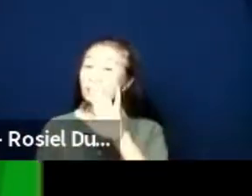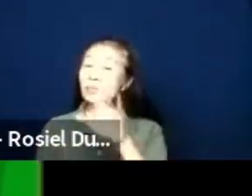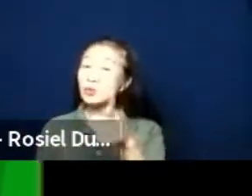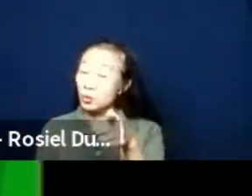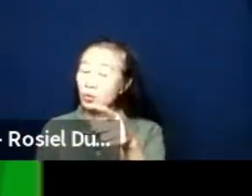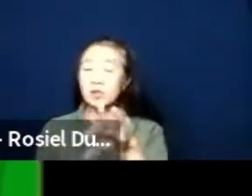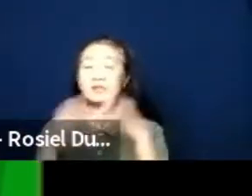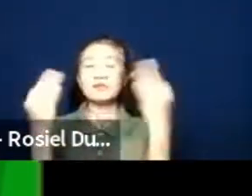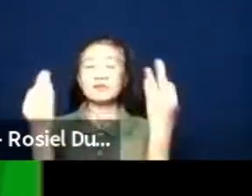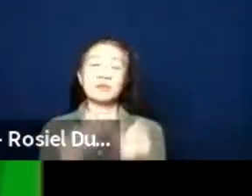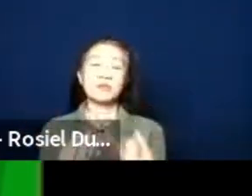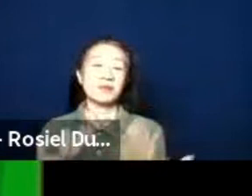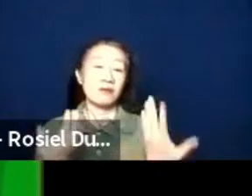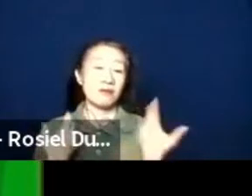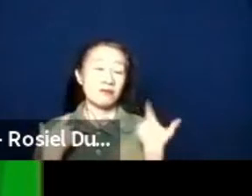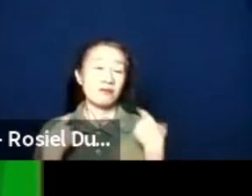what you need to get by.